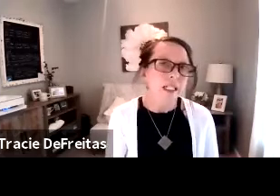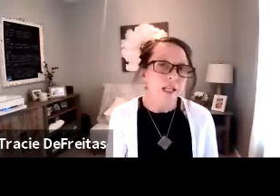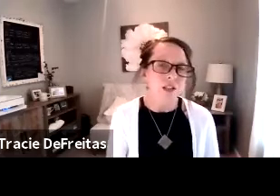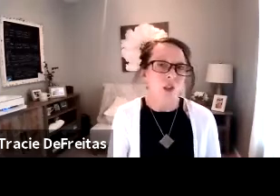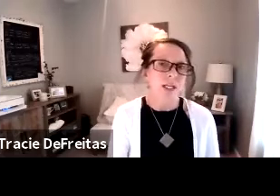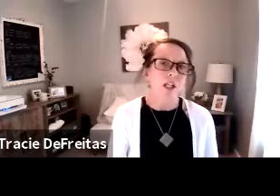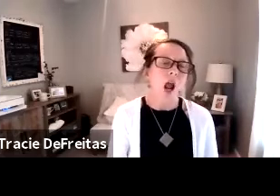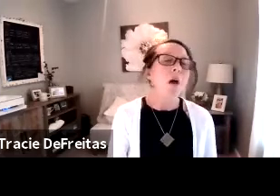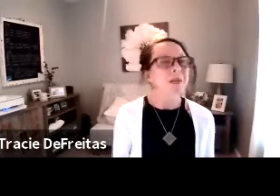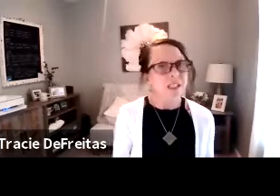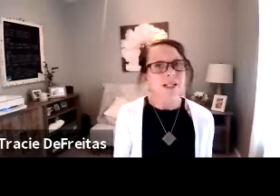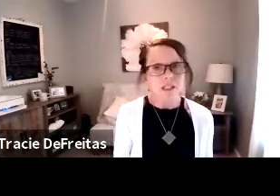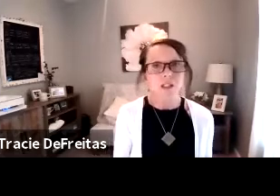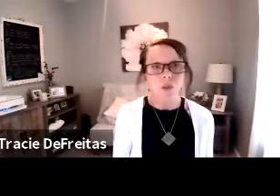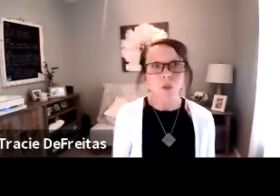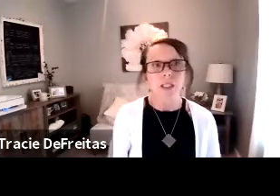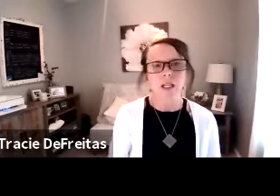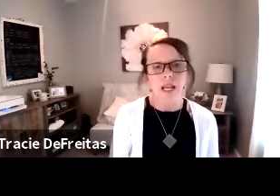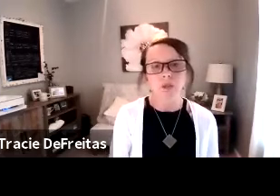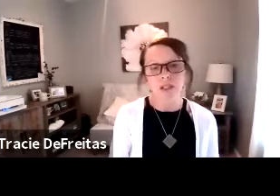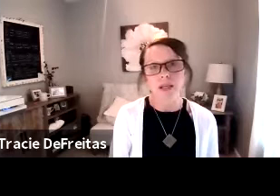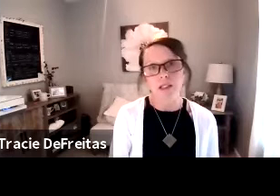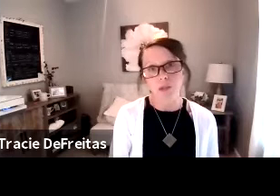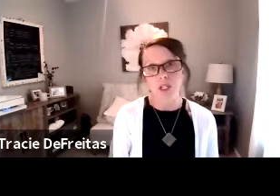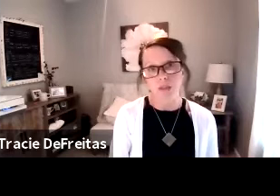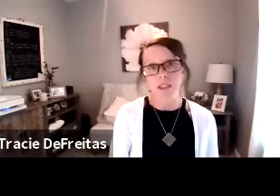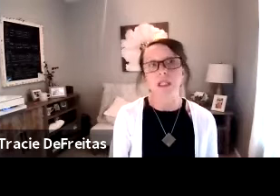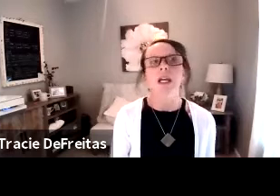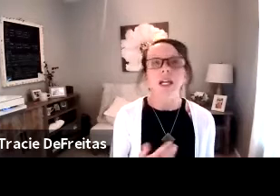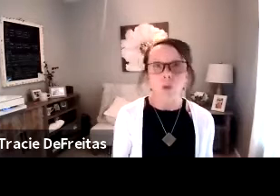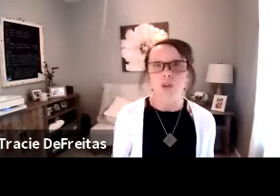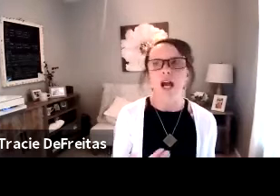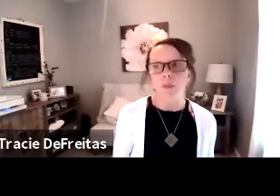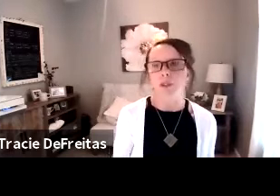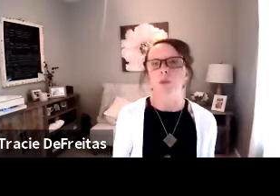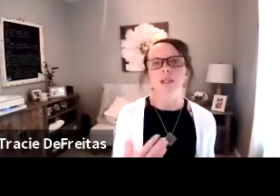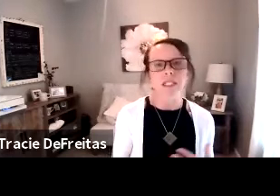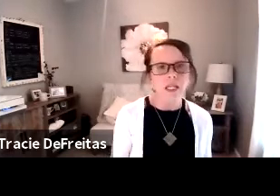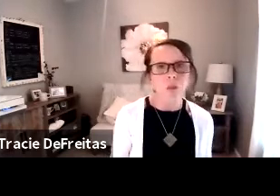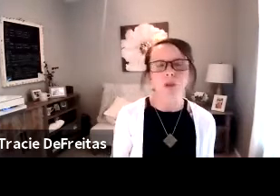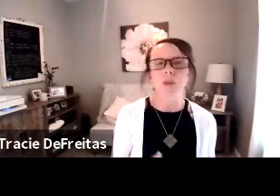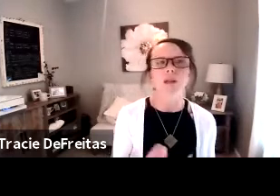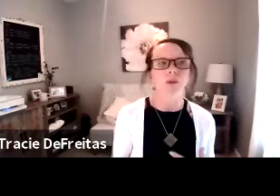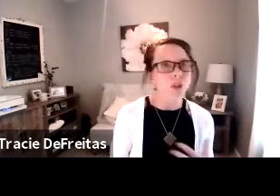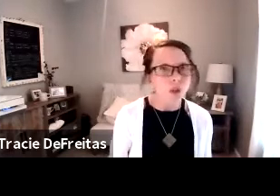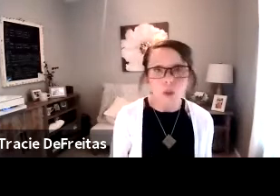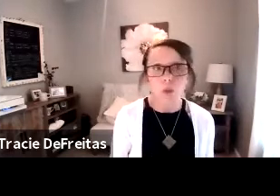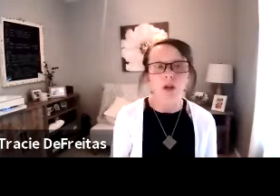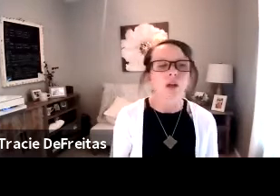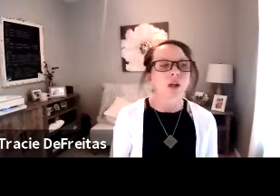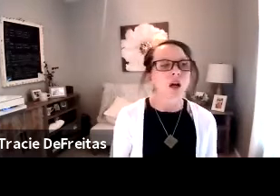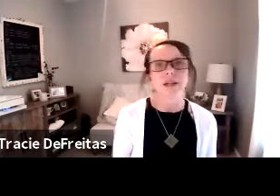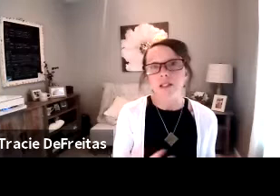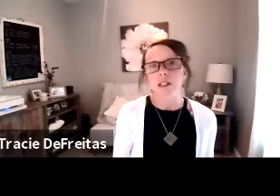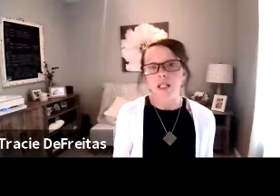as an ADA situation, but they might still be willing and able to make some adjustments in order to help you maintain employment, return to